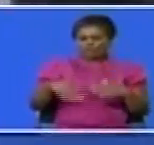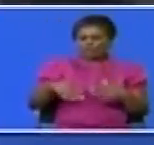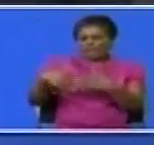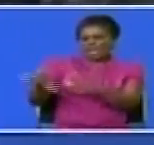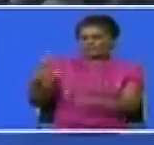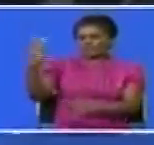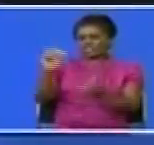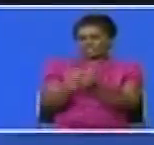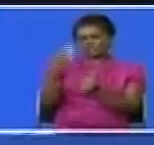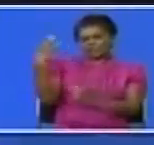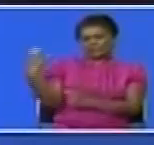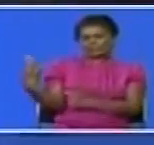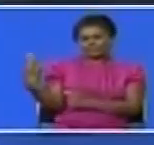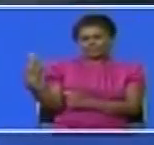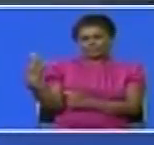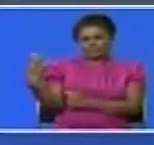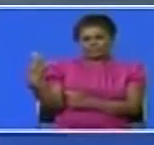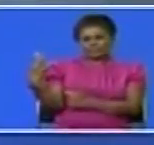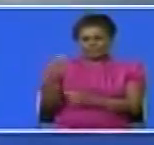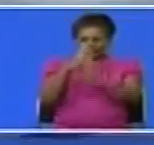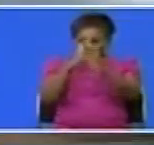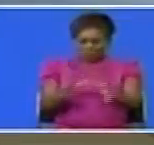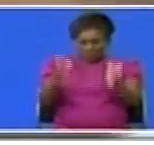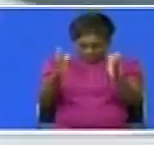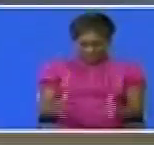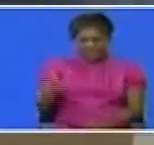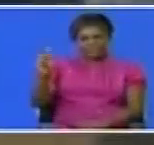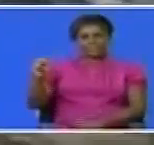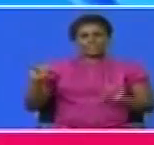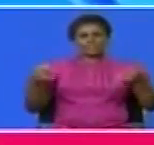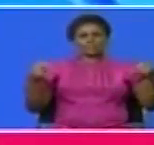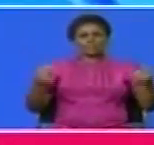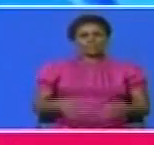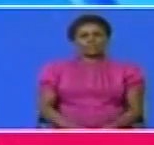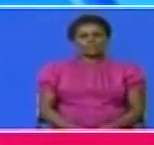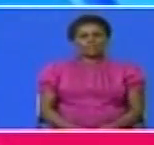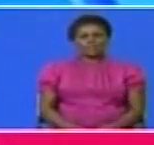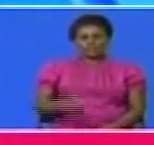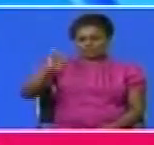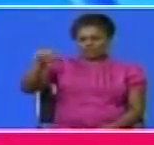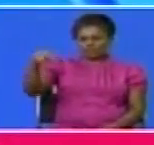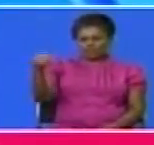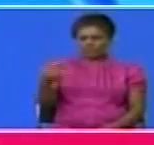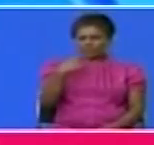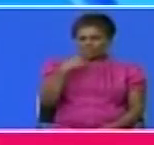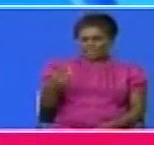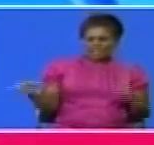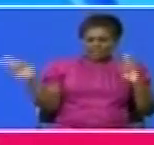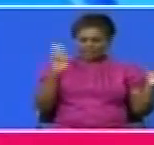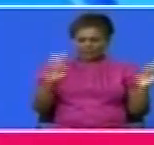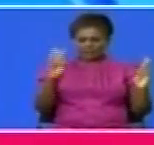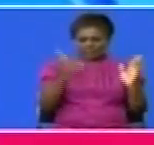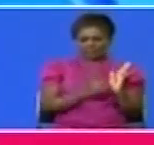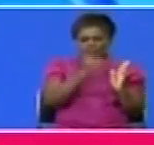elections to key positions in government. Patrick Amimo, KTN News. The Jubilee Alliance says it is ready for a